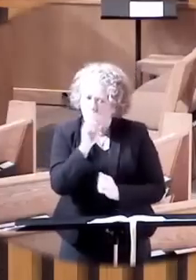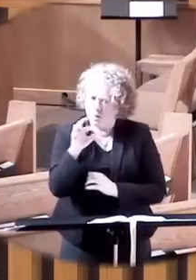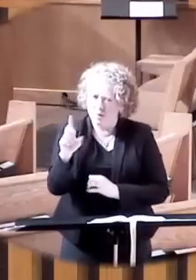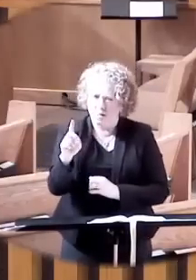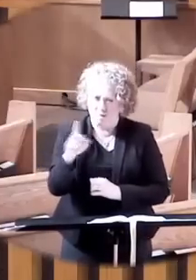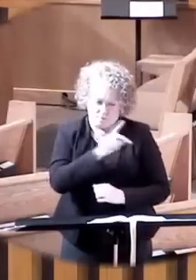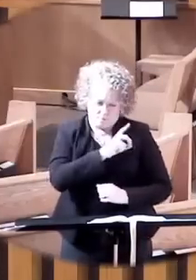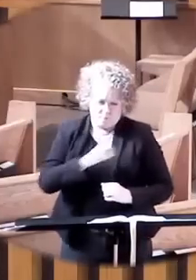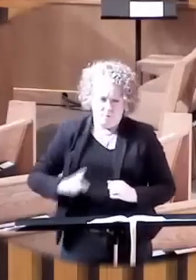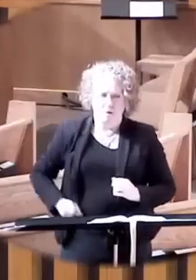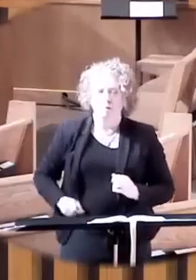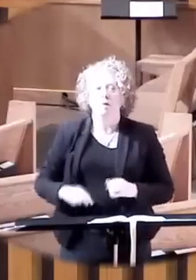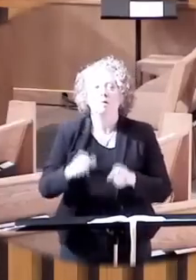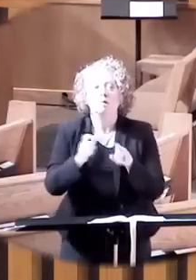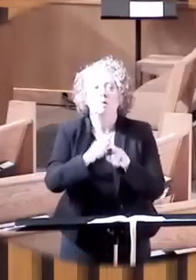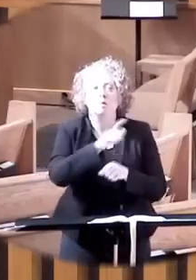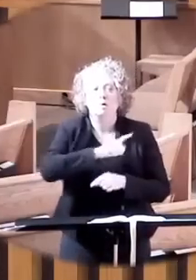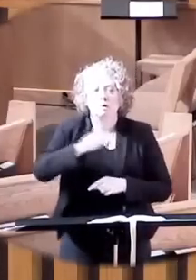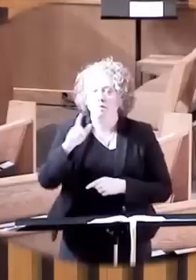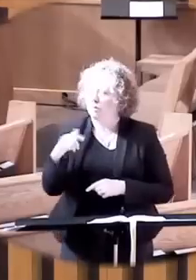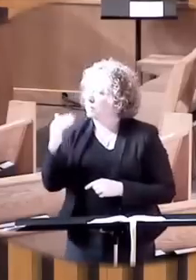The word of the Lord.